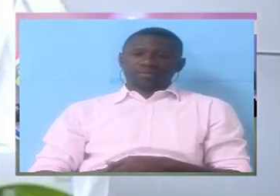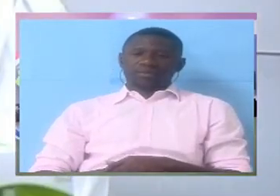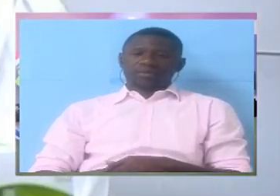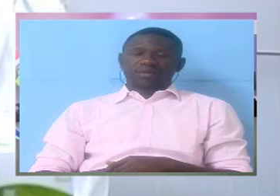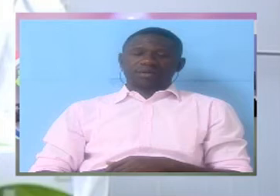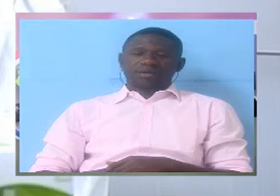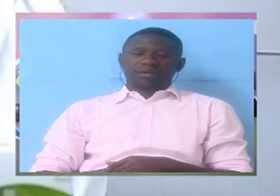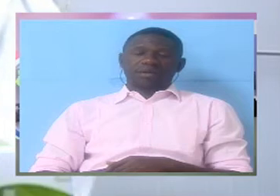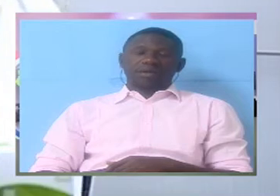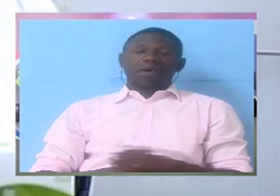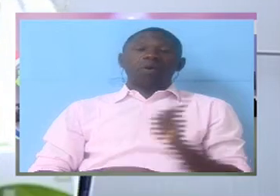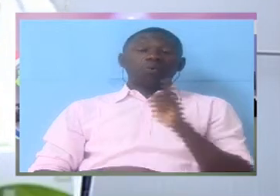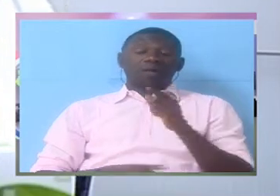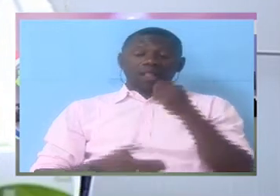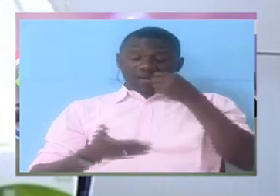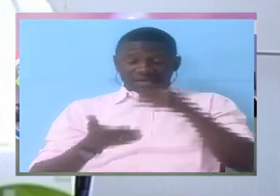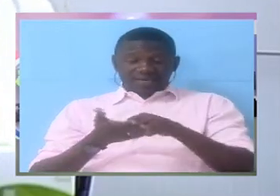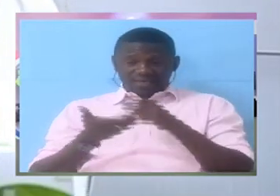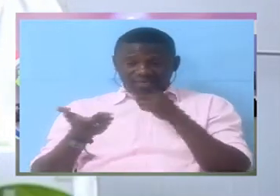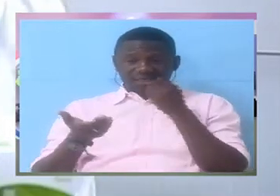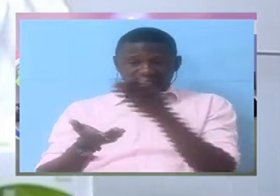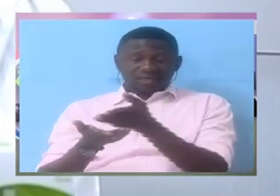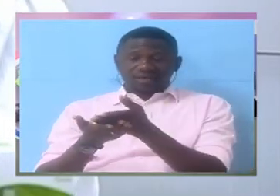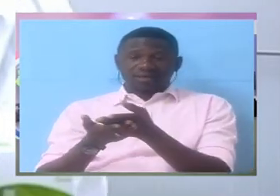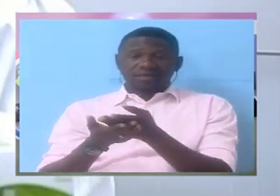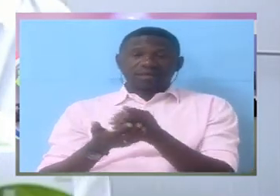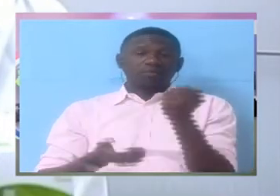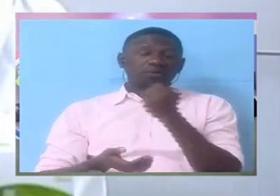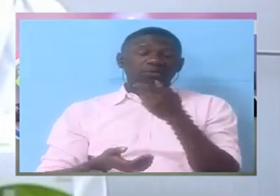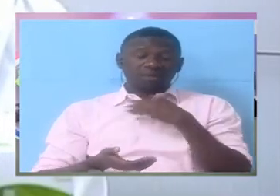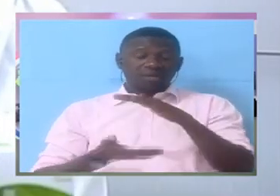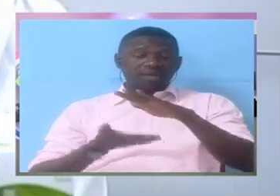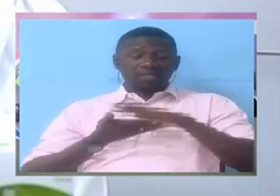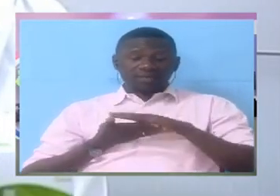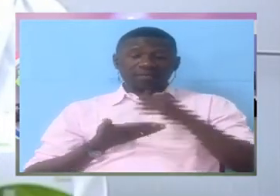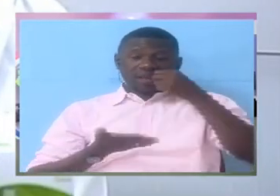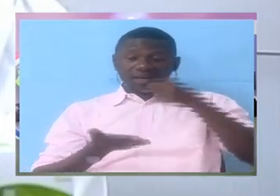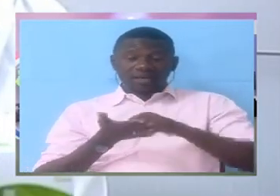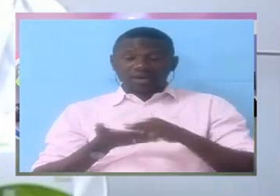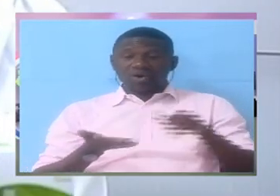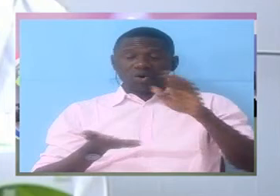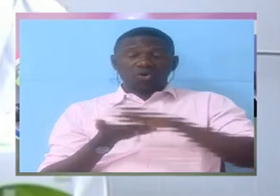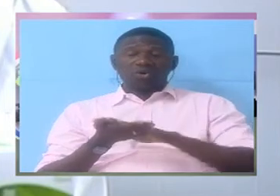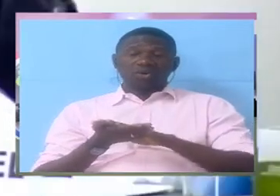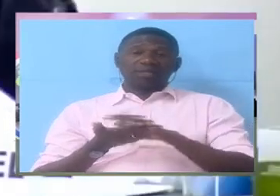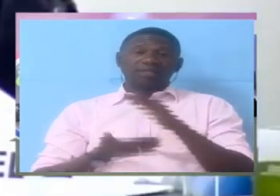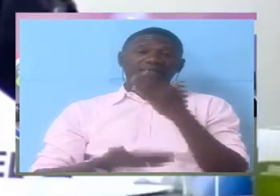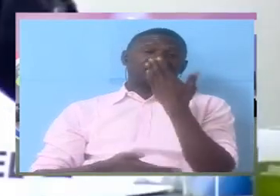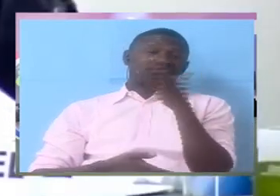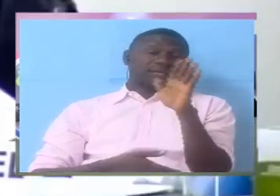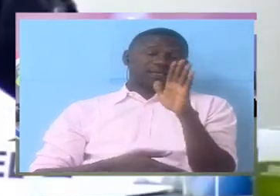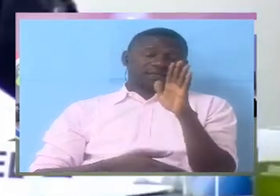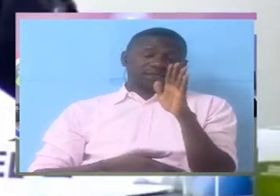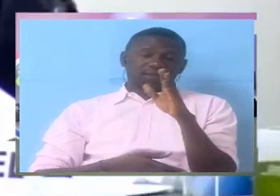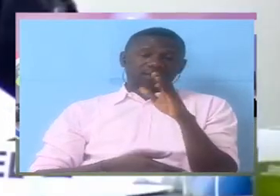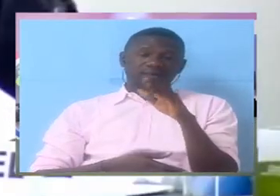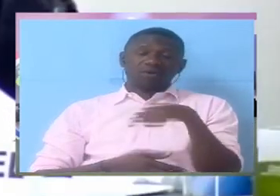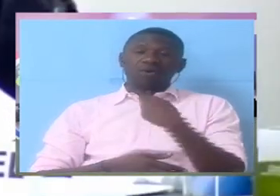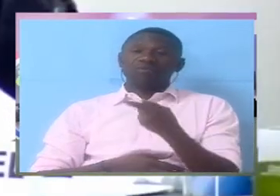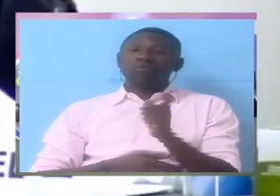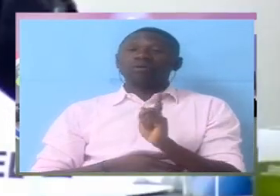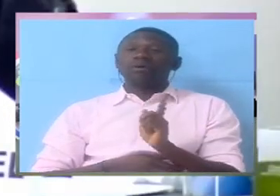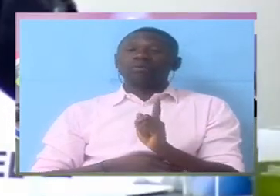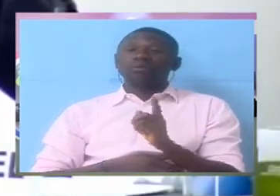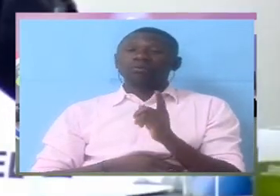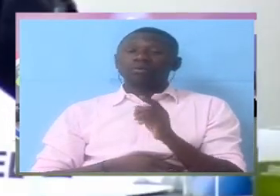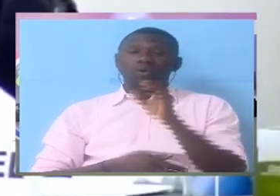Letter on I received the letter on the 10th. That was a letter also to karotili tangole. Of October.